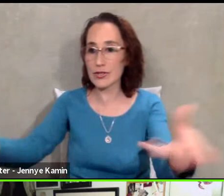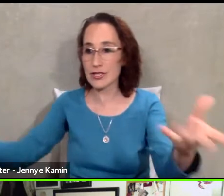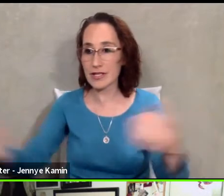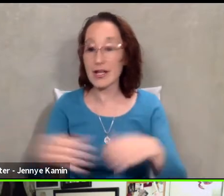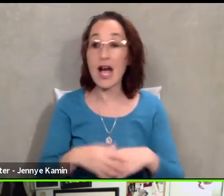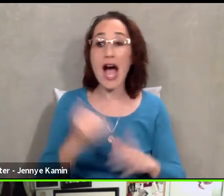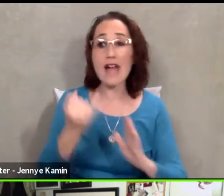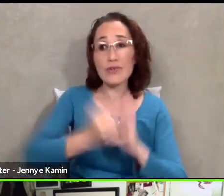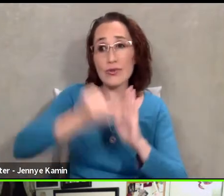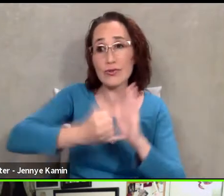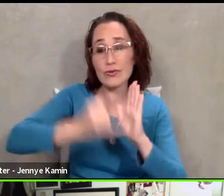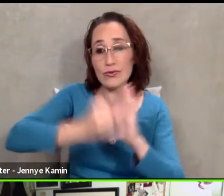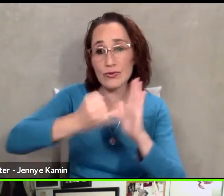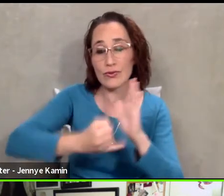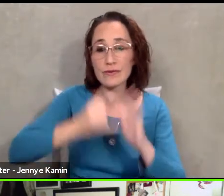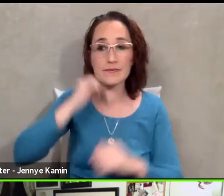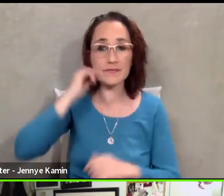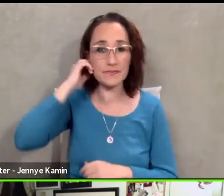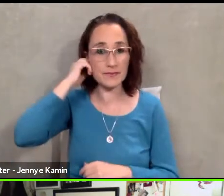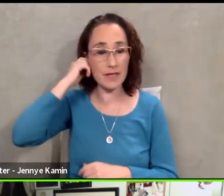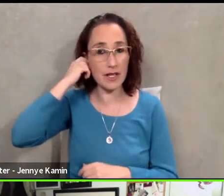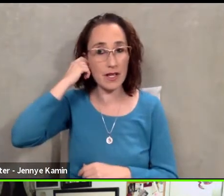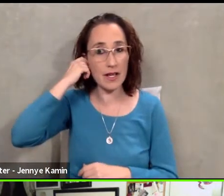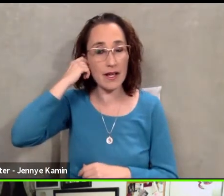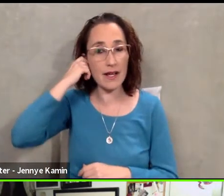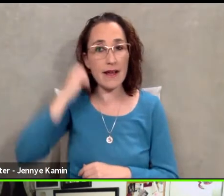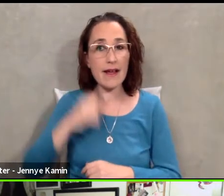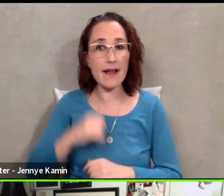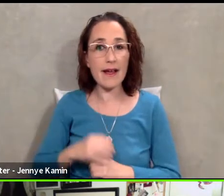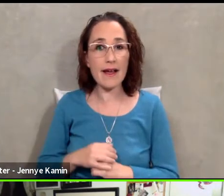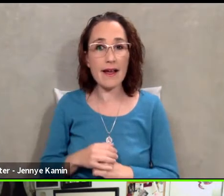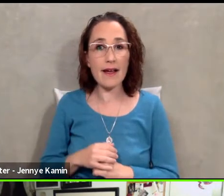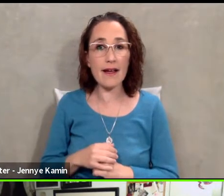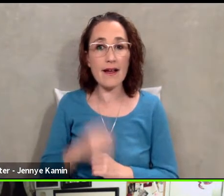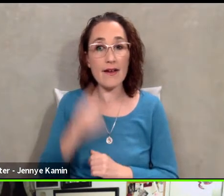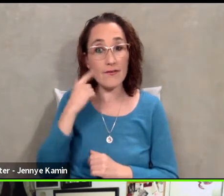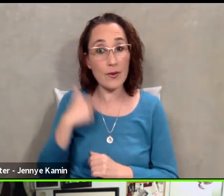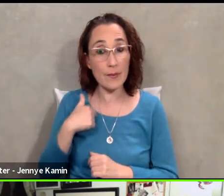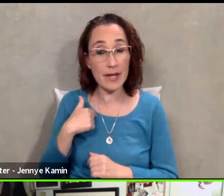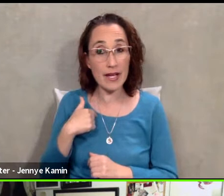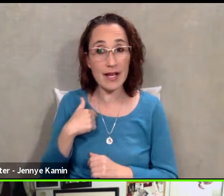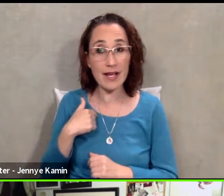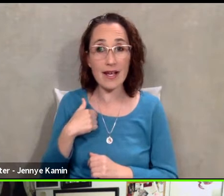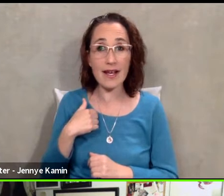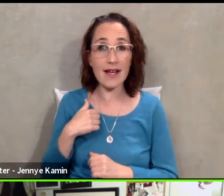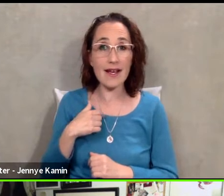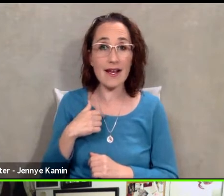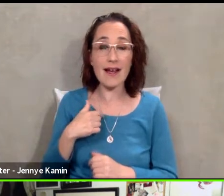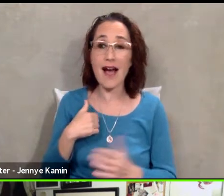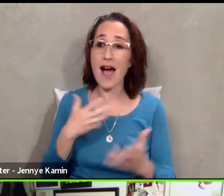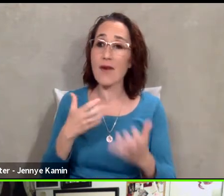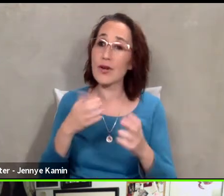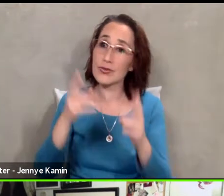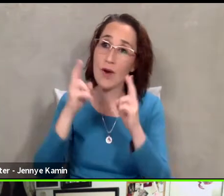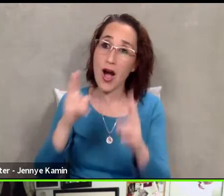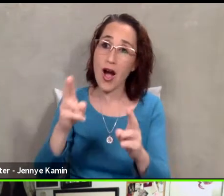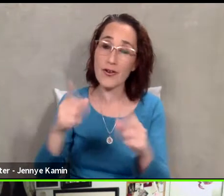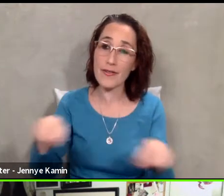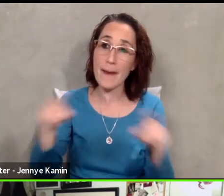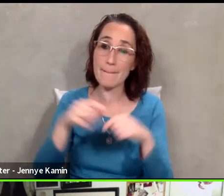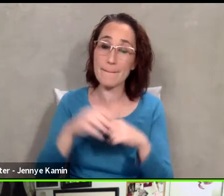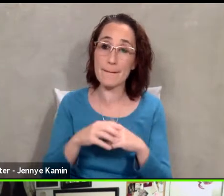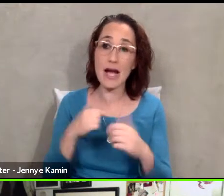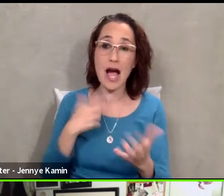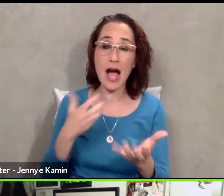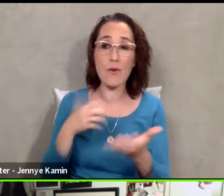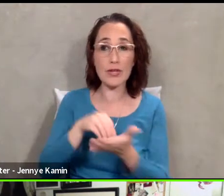drew and I drew and I drew. And for me, that was just like wanting to pay tribute. You know, I wanted to